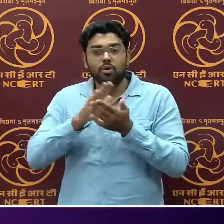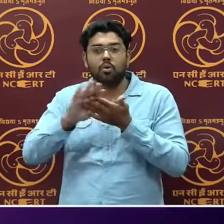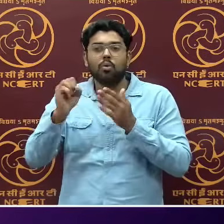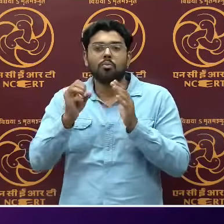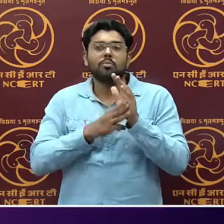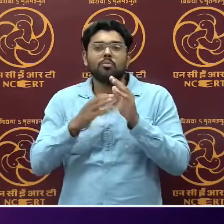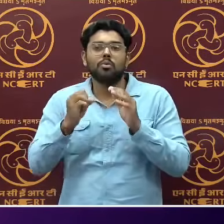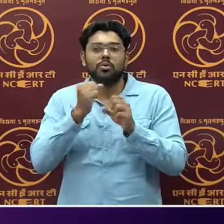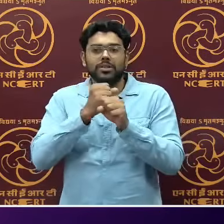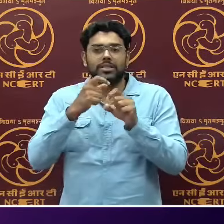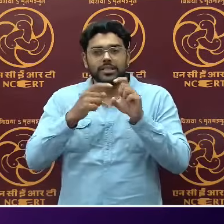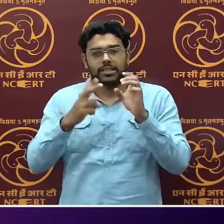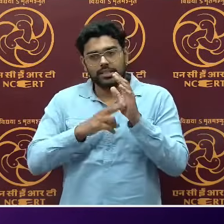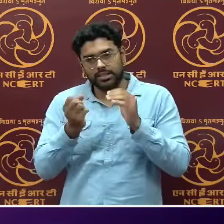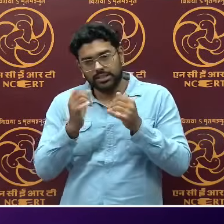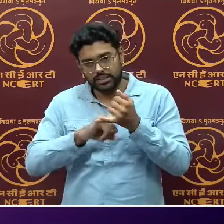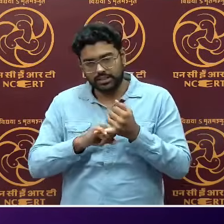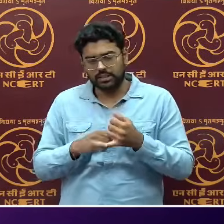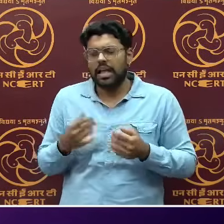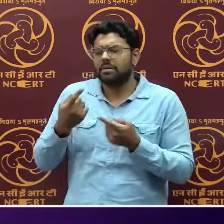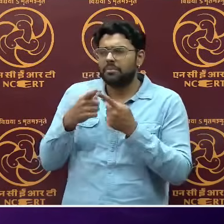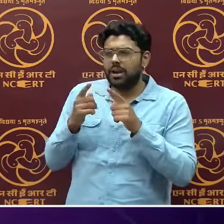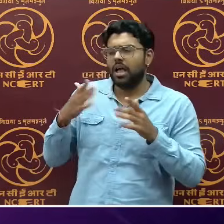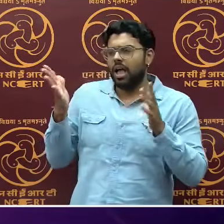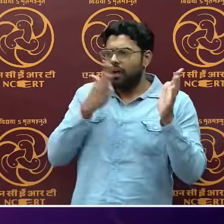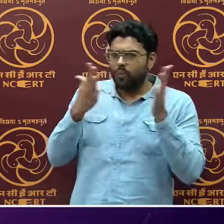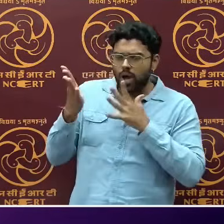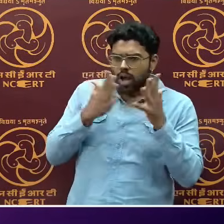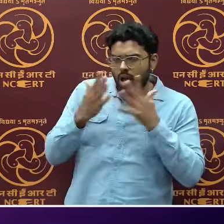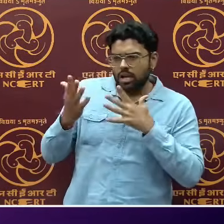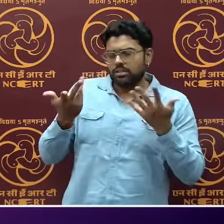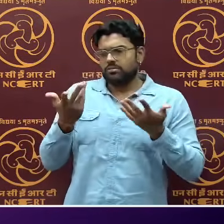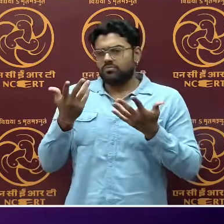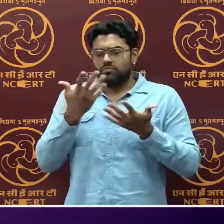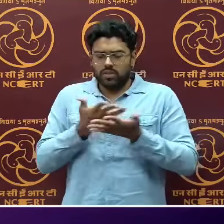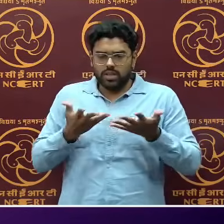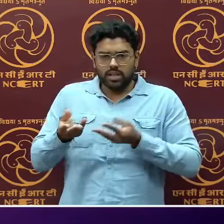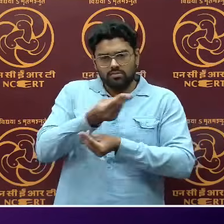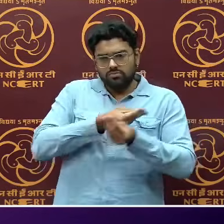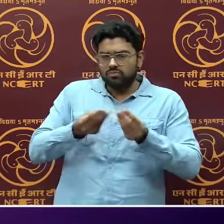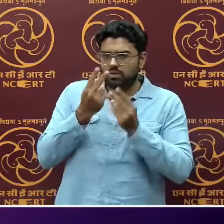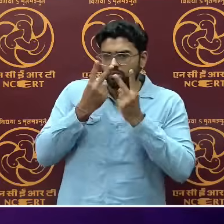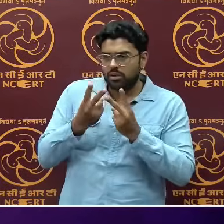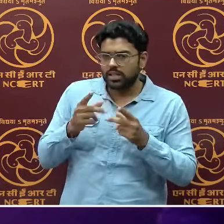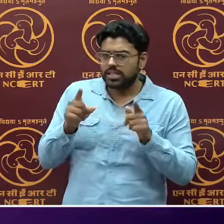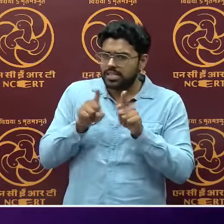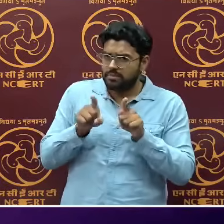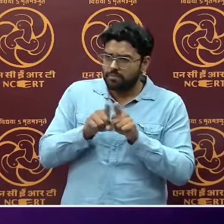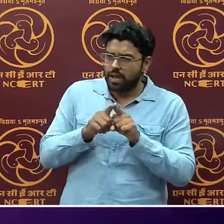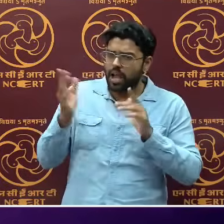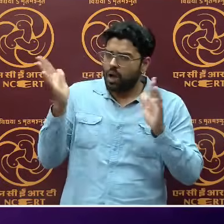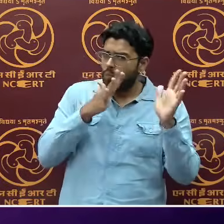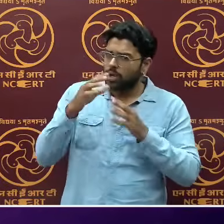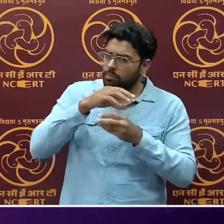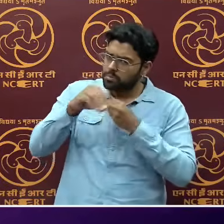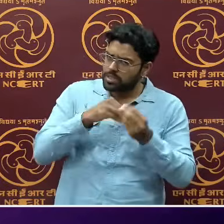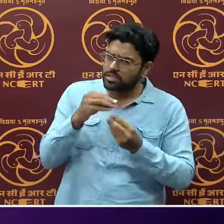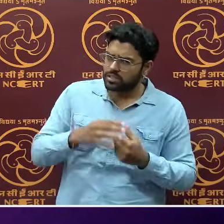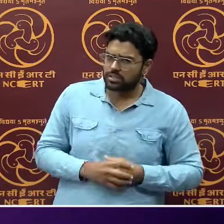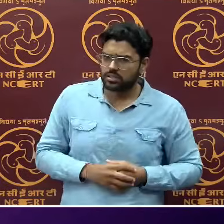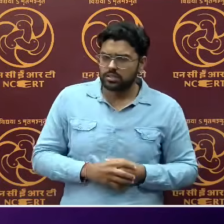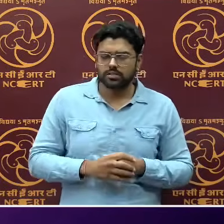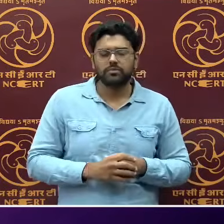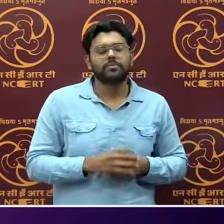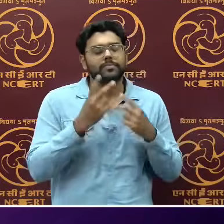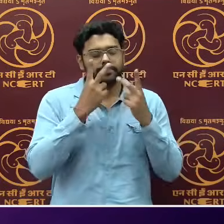juice. So we see, ma'am, air and soil surrounding us. So are they are also mixtures? Okay, we'll